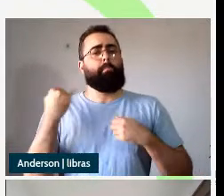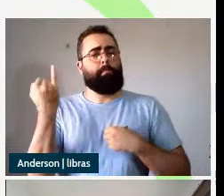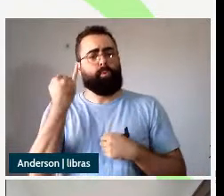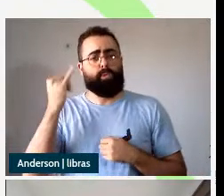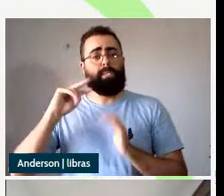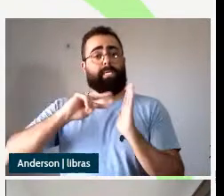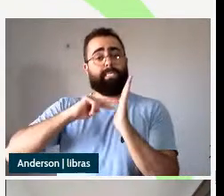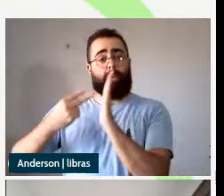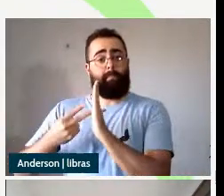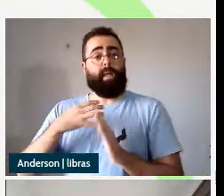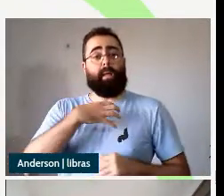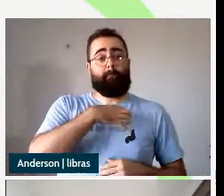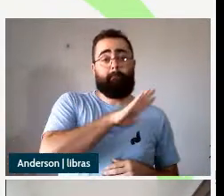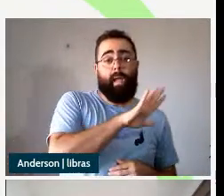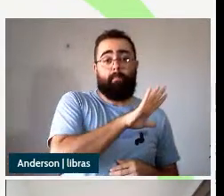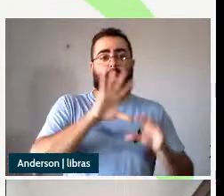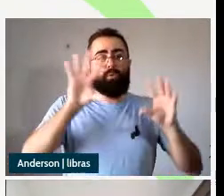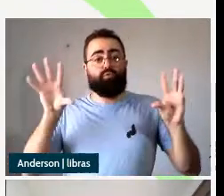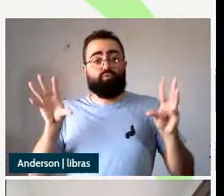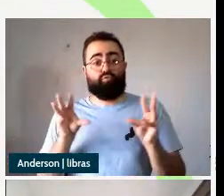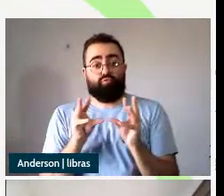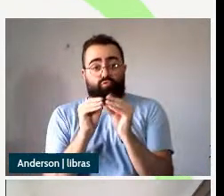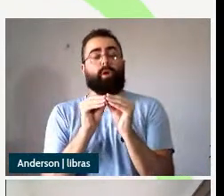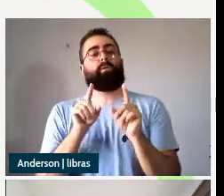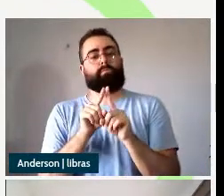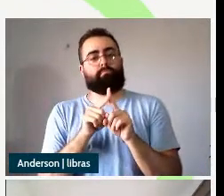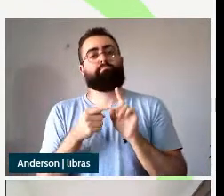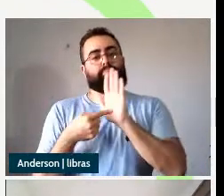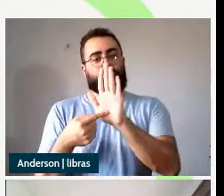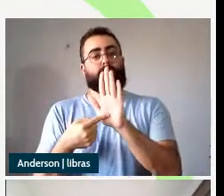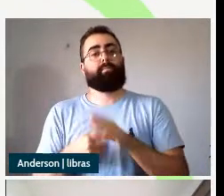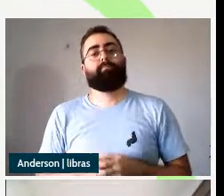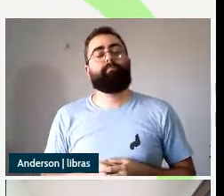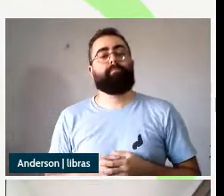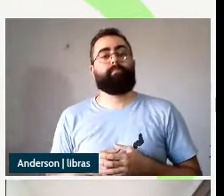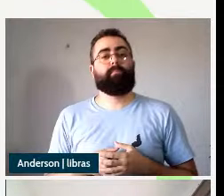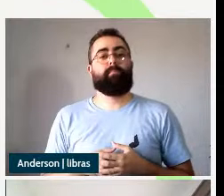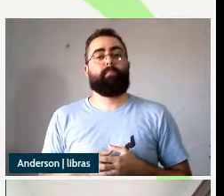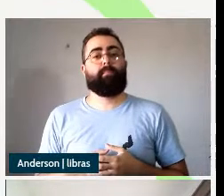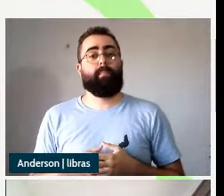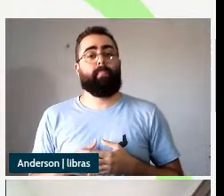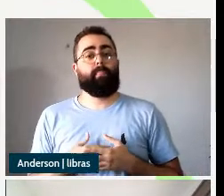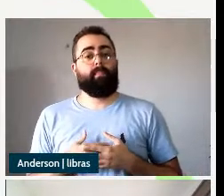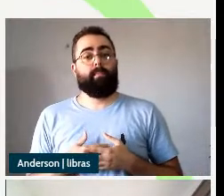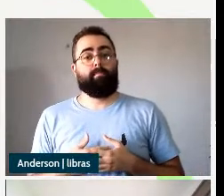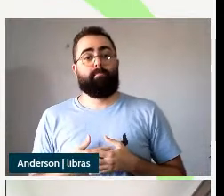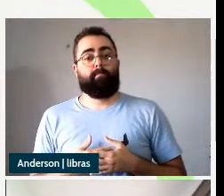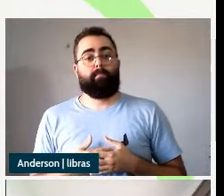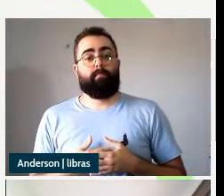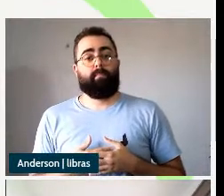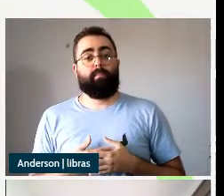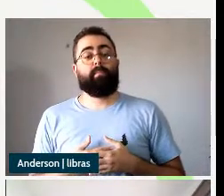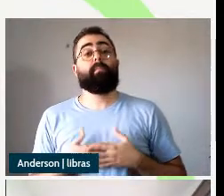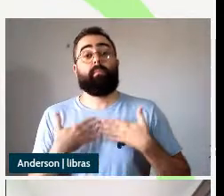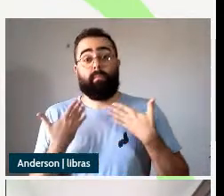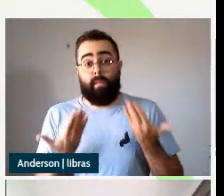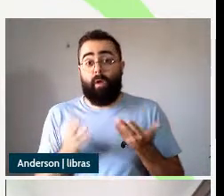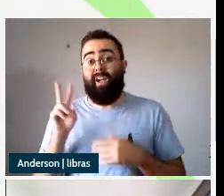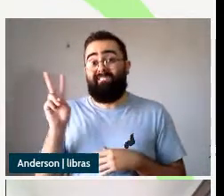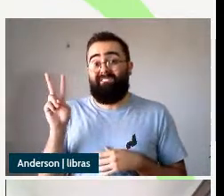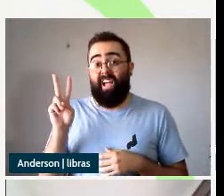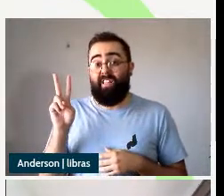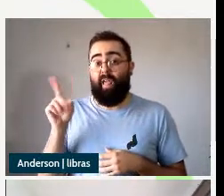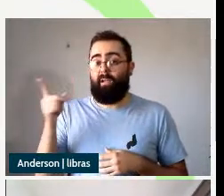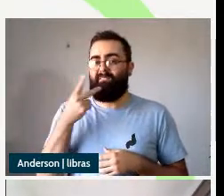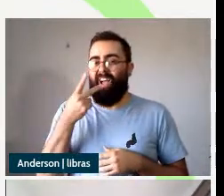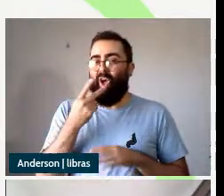a more clear picture of how it works and finally I want to defend that philosophy should consider